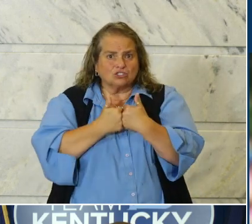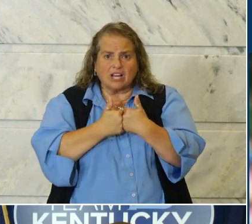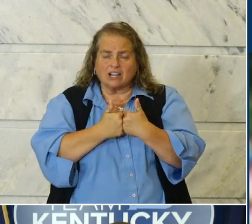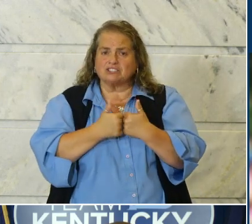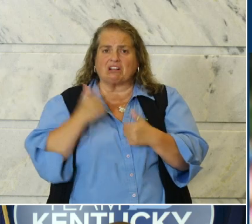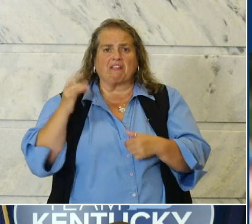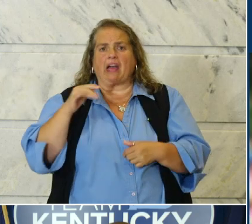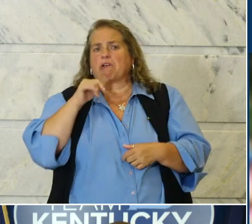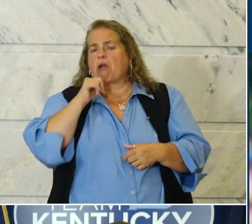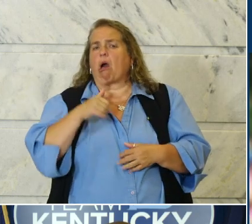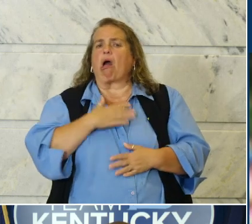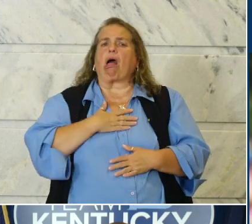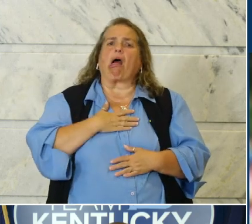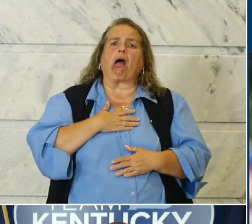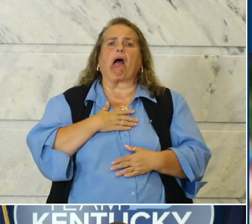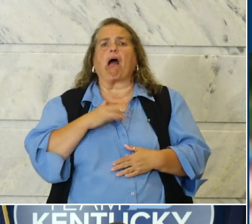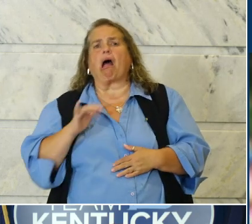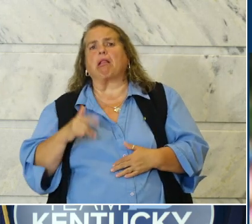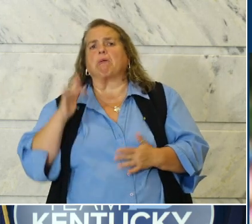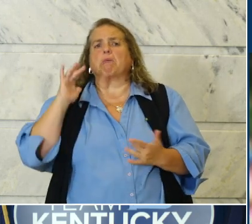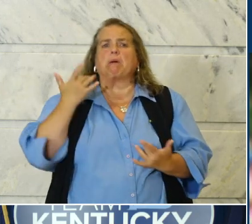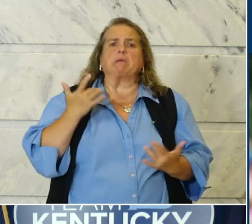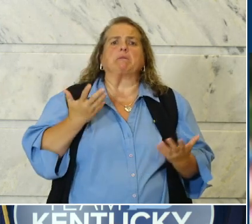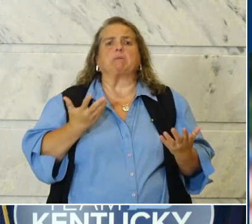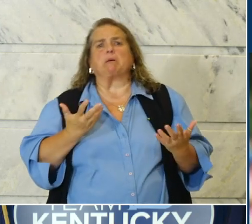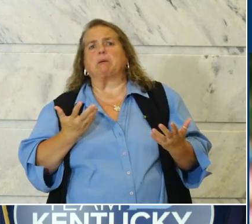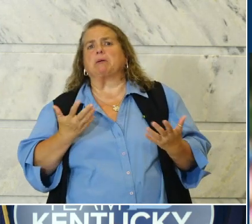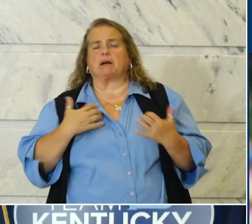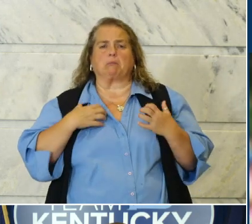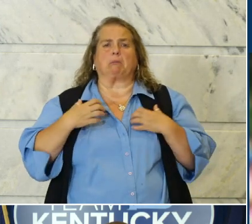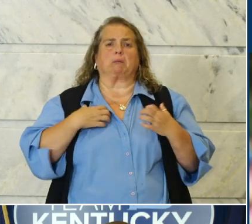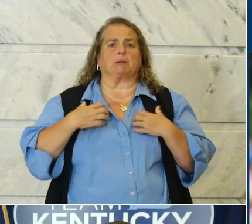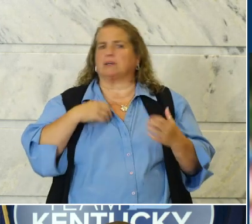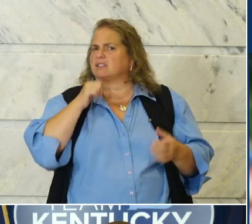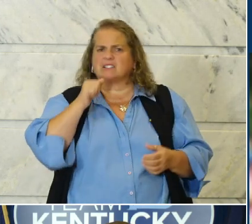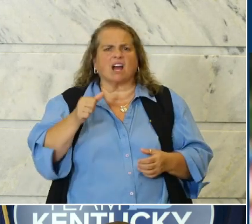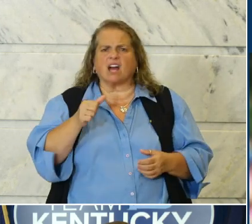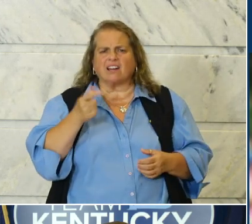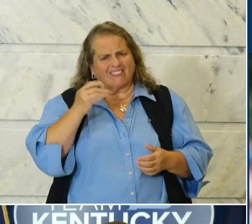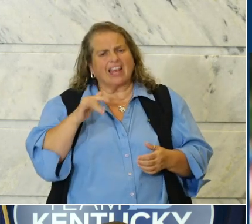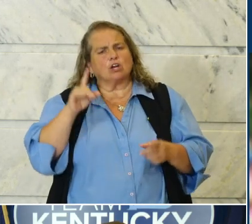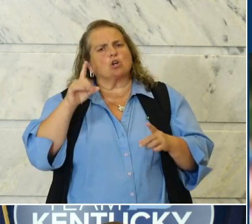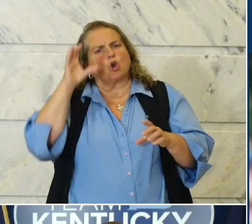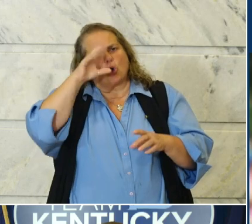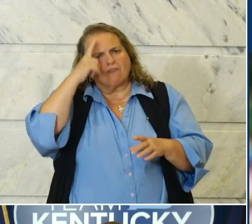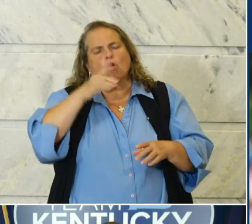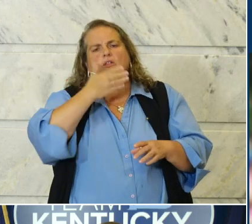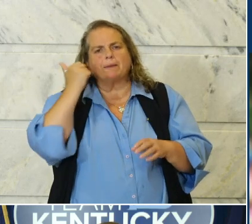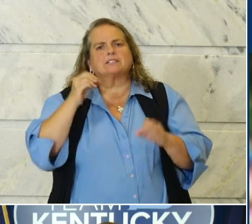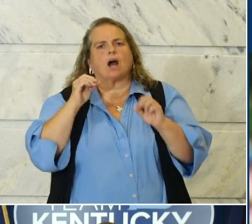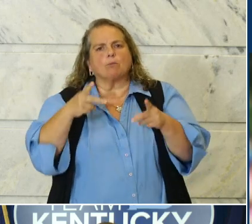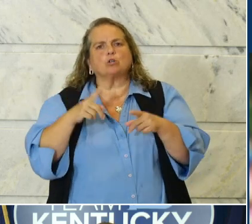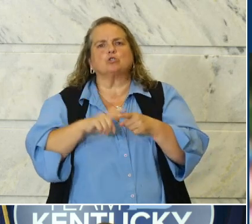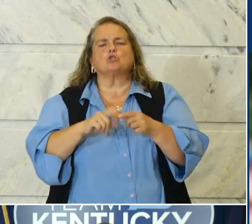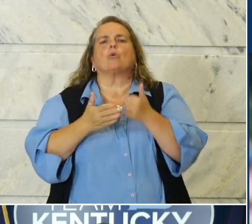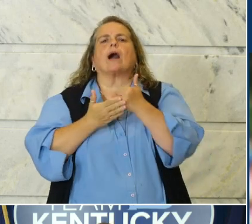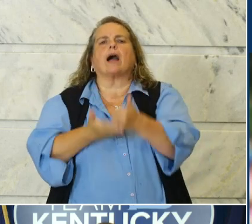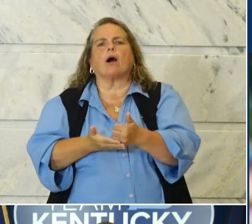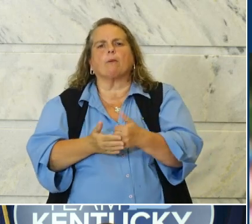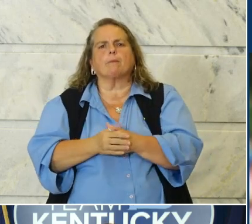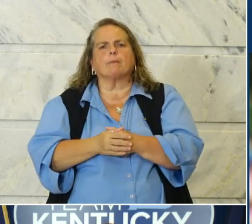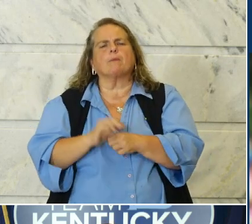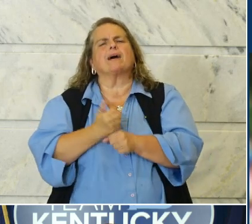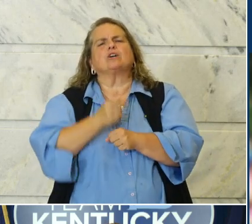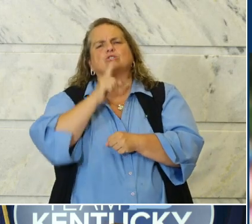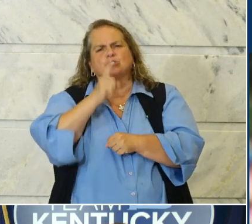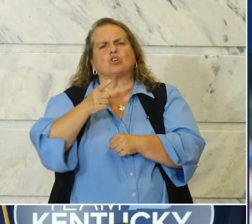it takes to get there. They adapt, and they look for the best possible opportunities to help. Let's make sure